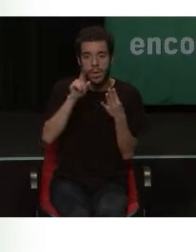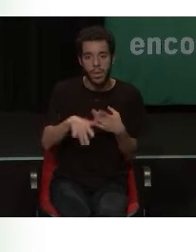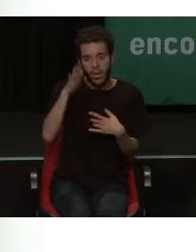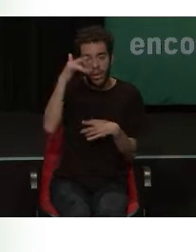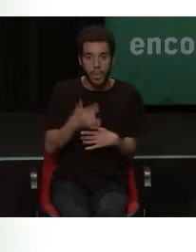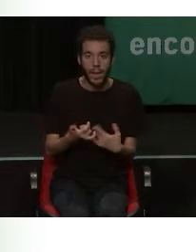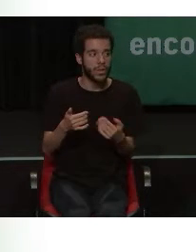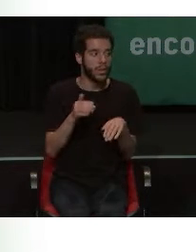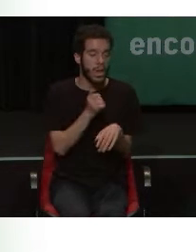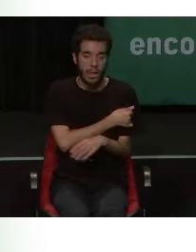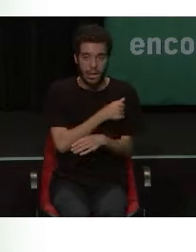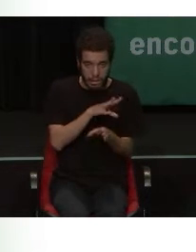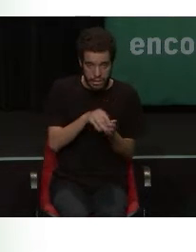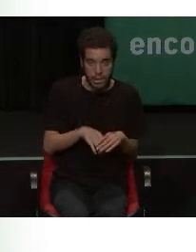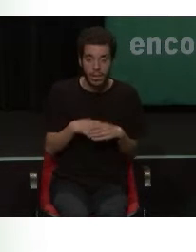also in pets.